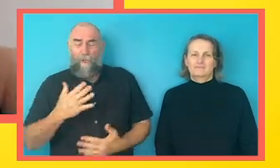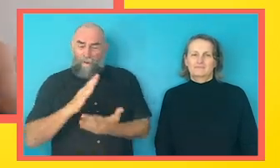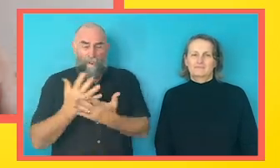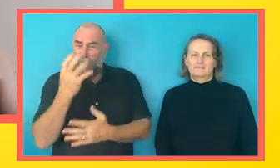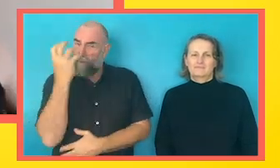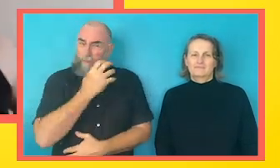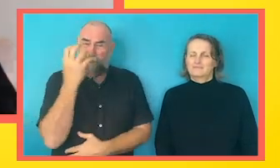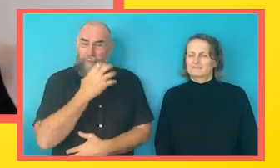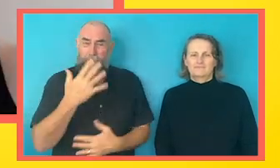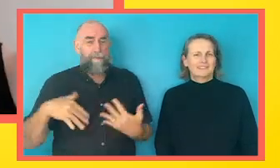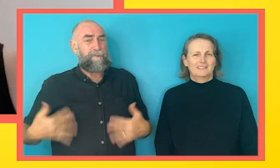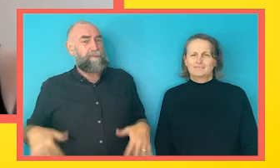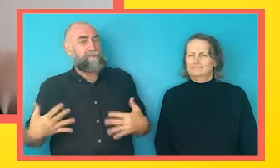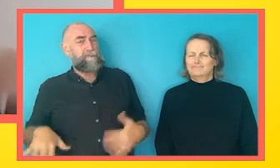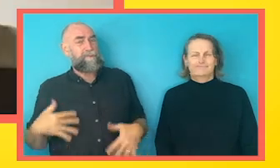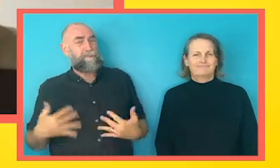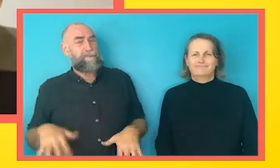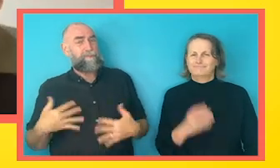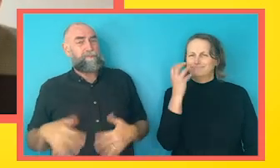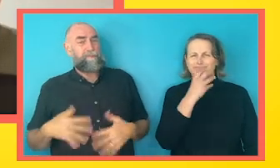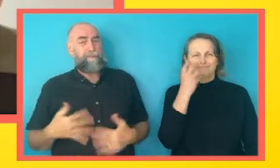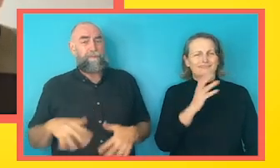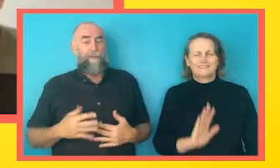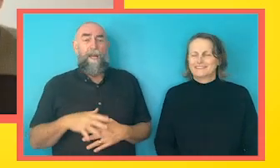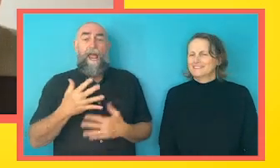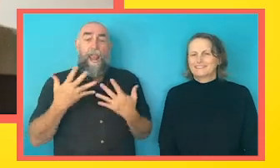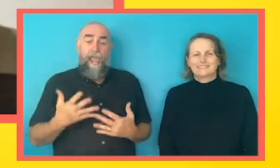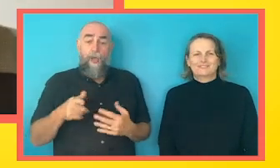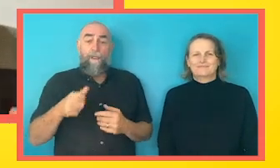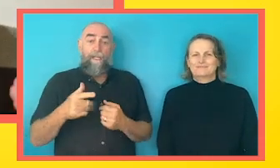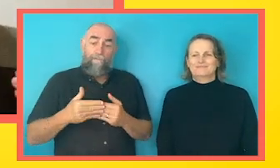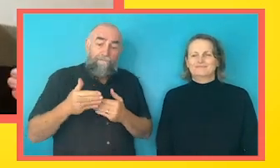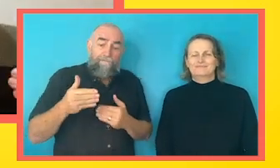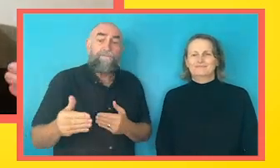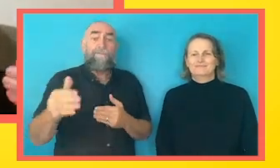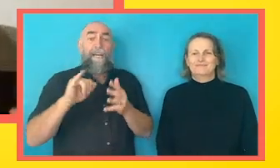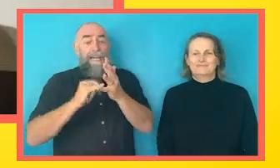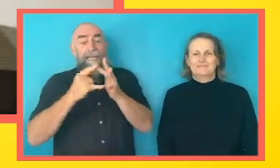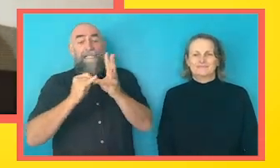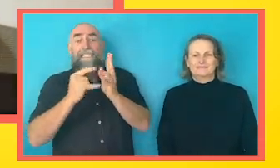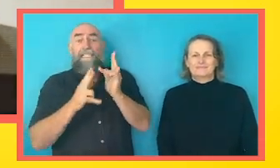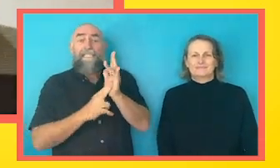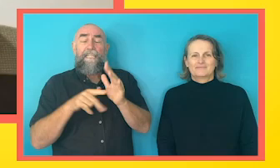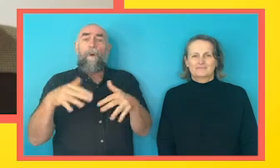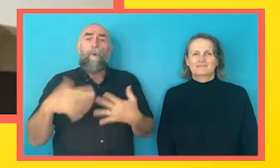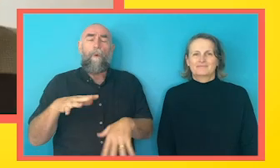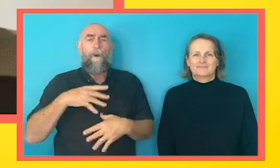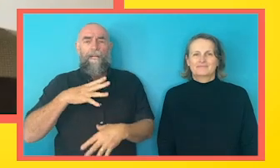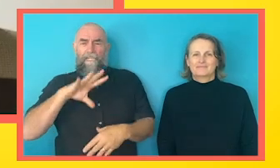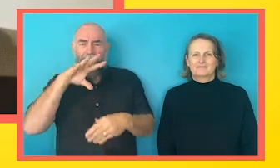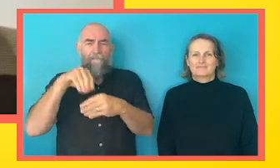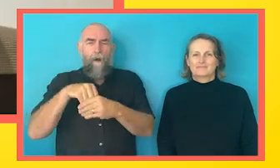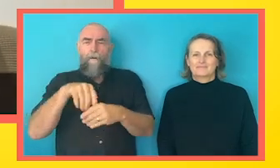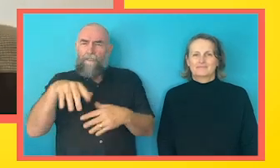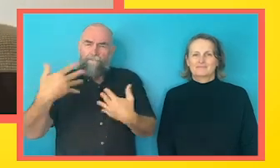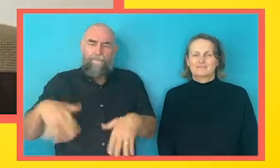brutal, because it extends that season out now instead of being able to kind of get back and really solely